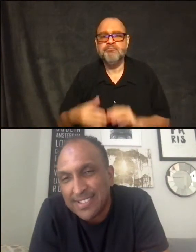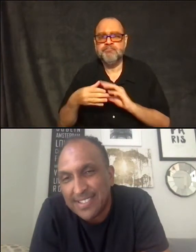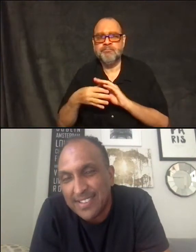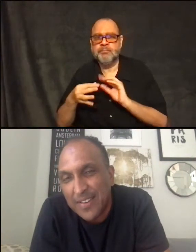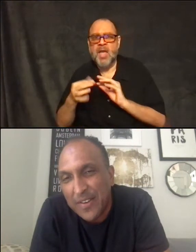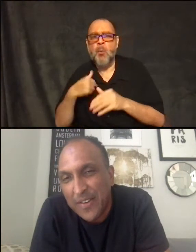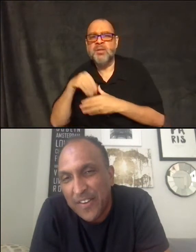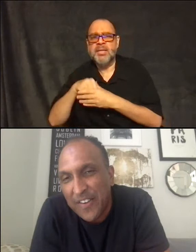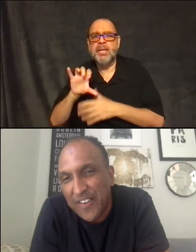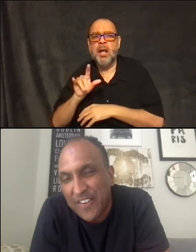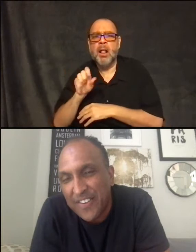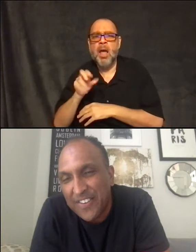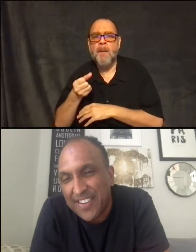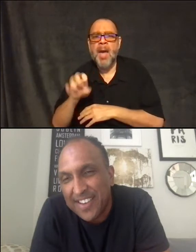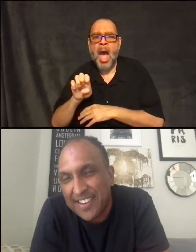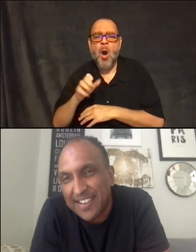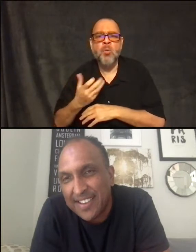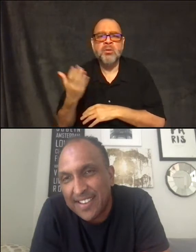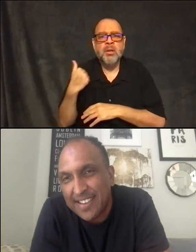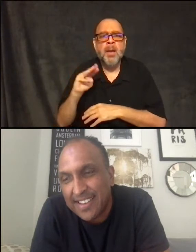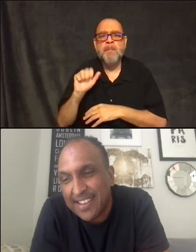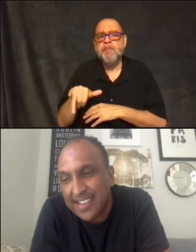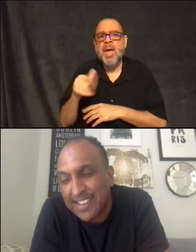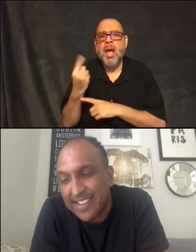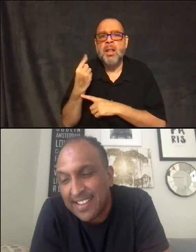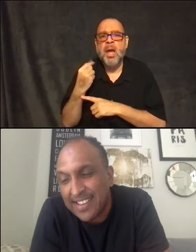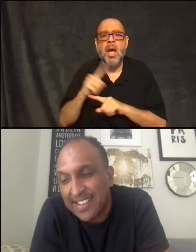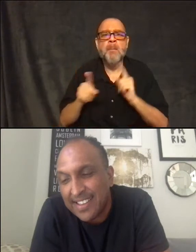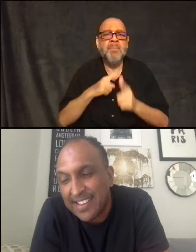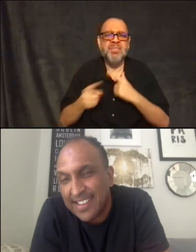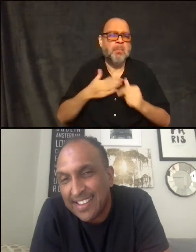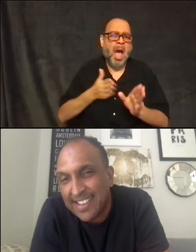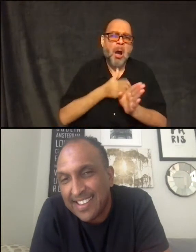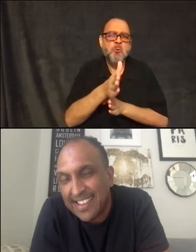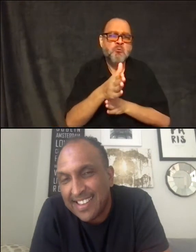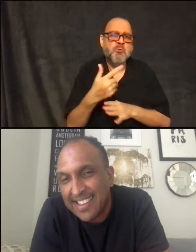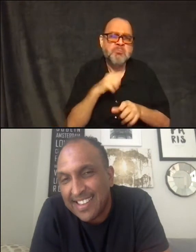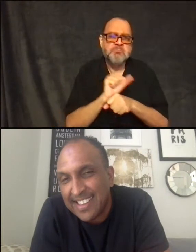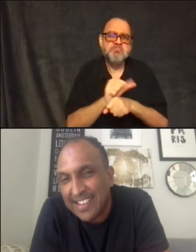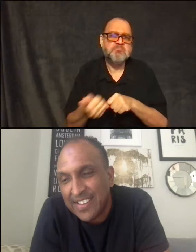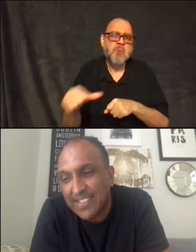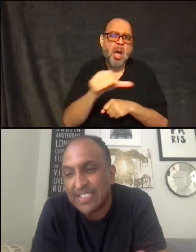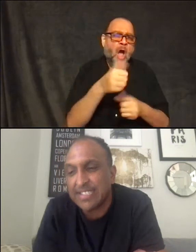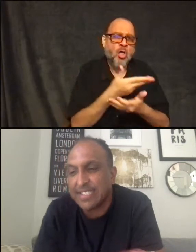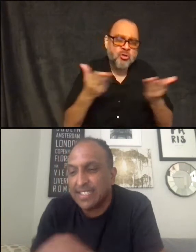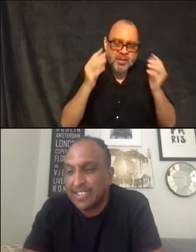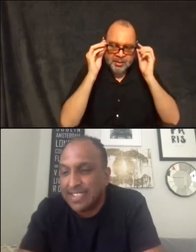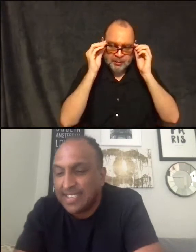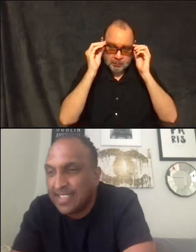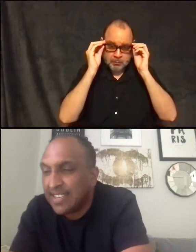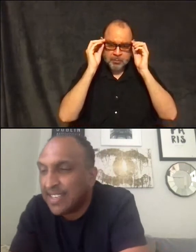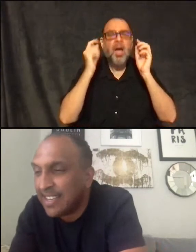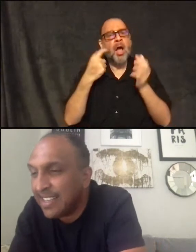then my I was doing something else with my career at the time, and was also noticing my mental health